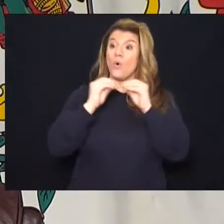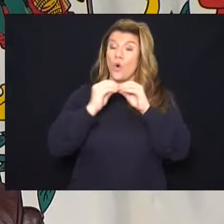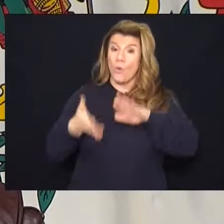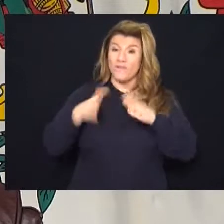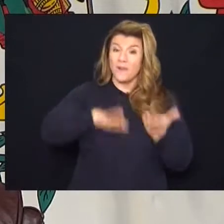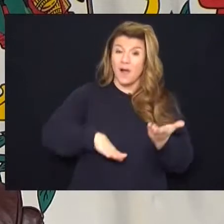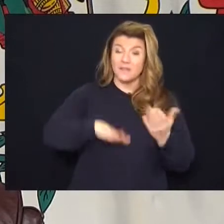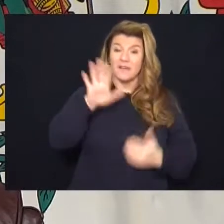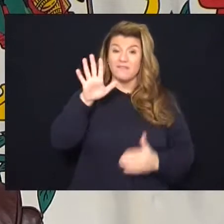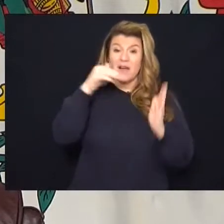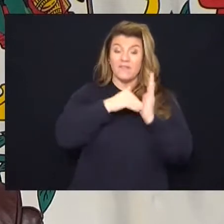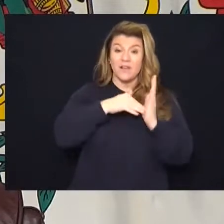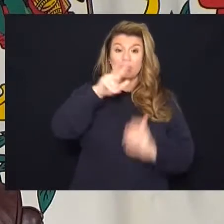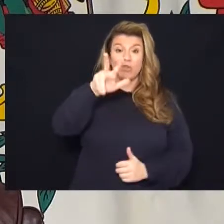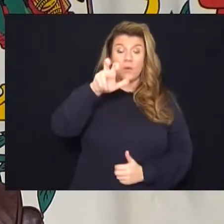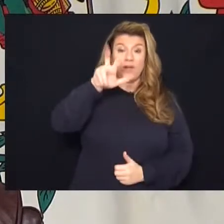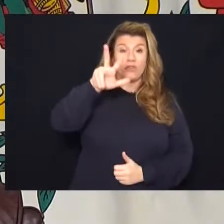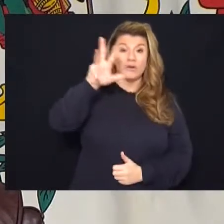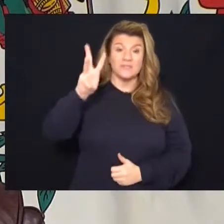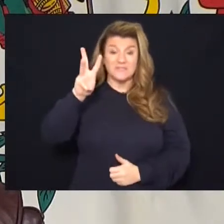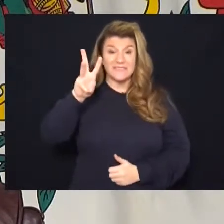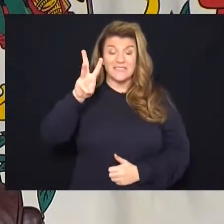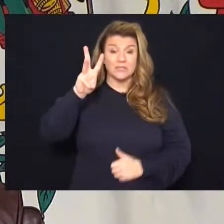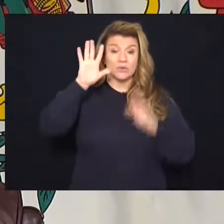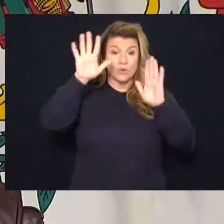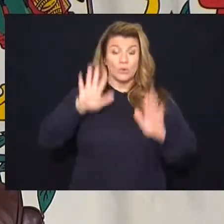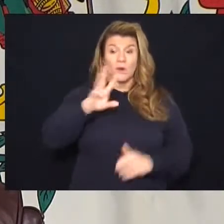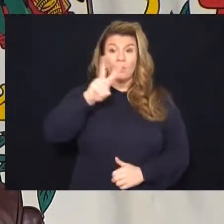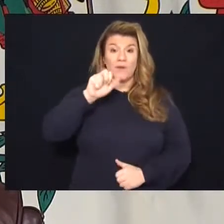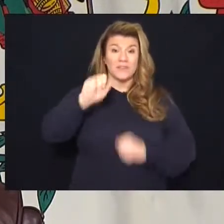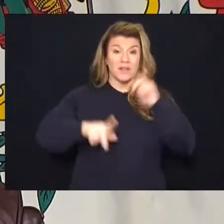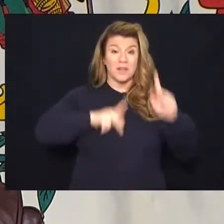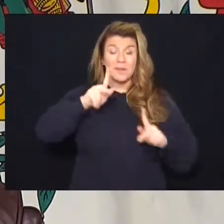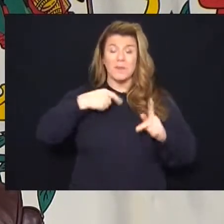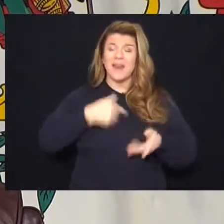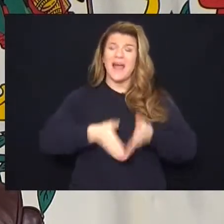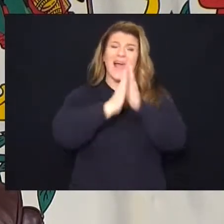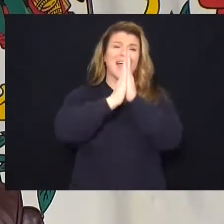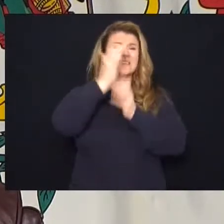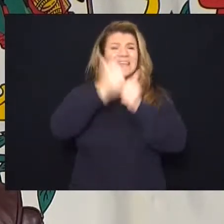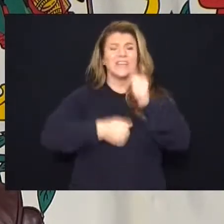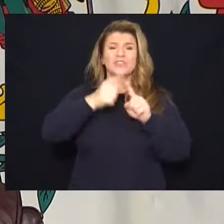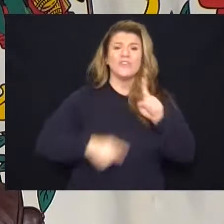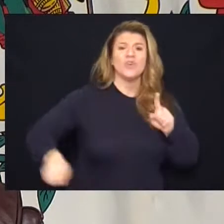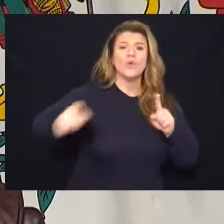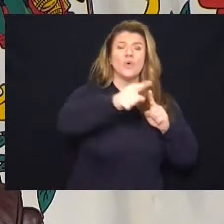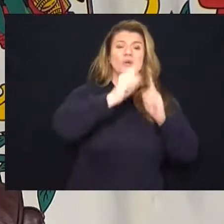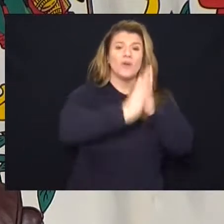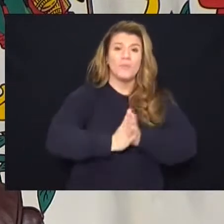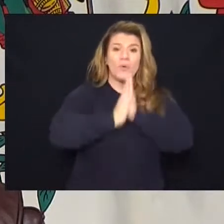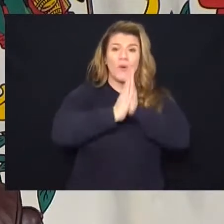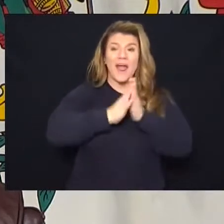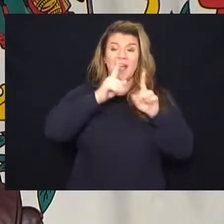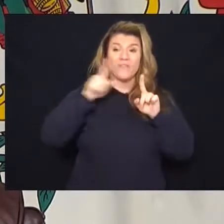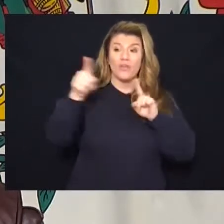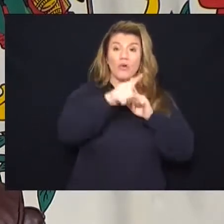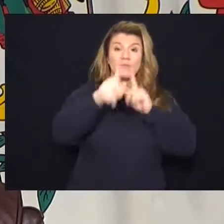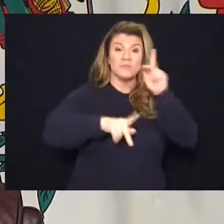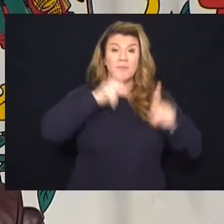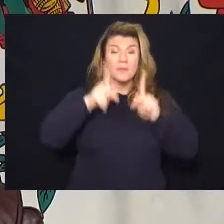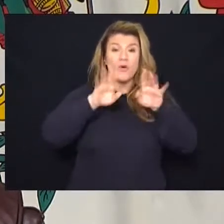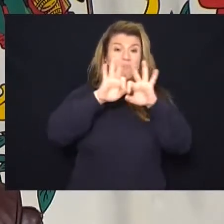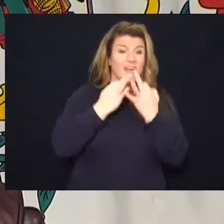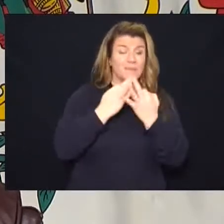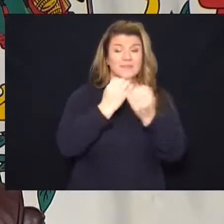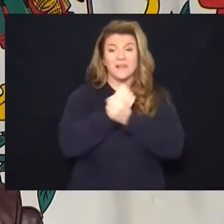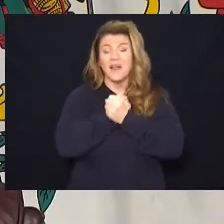lost 5,336 great West Virginians, and I ask in every way for your prayers for all these people, all their families, all their